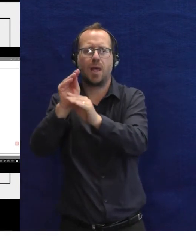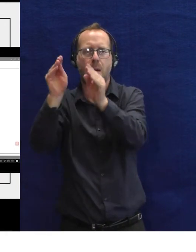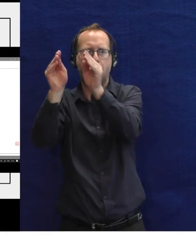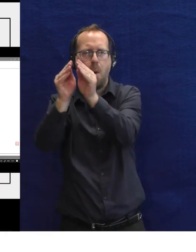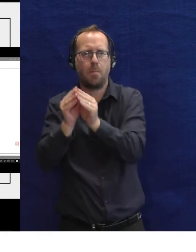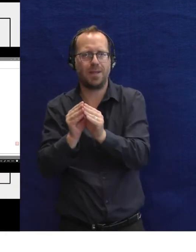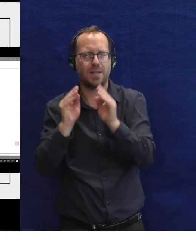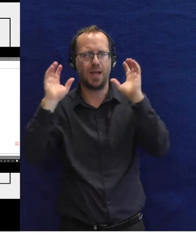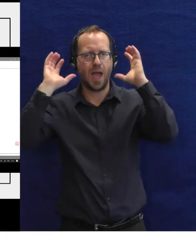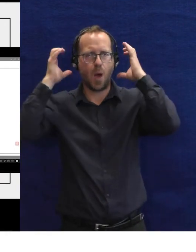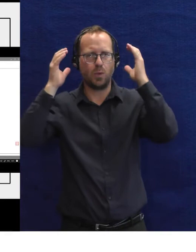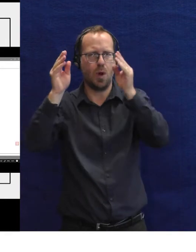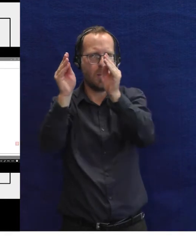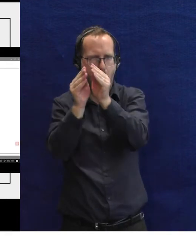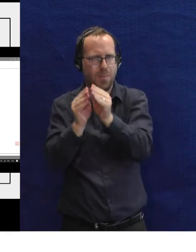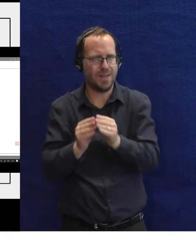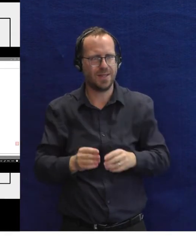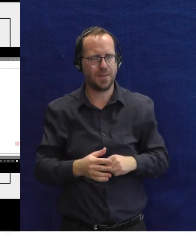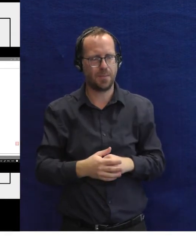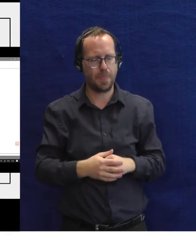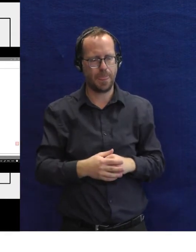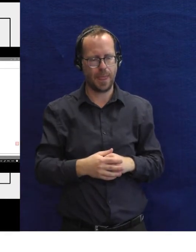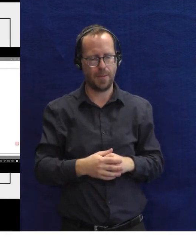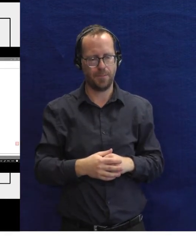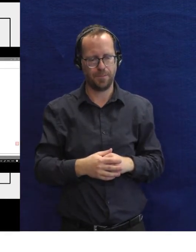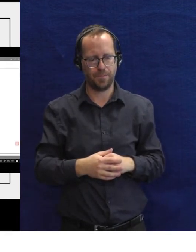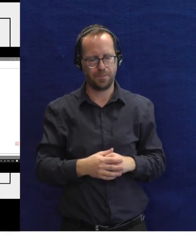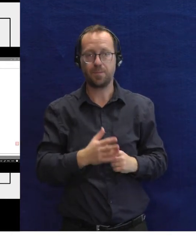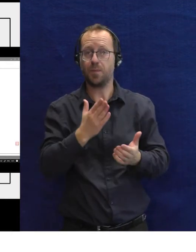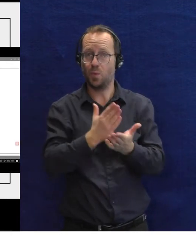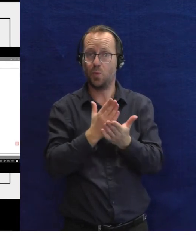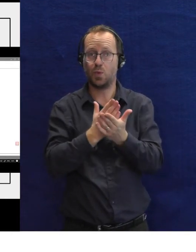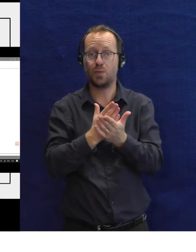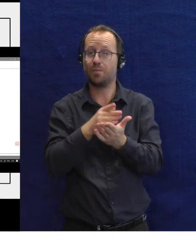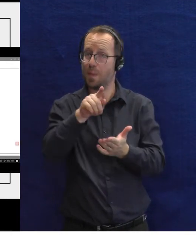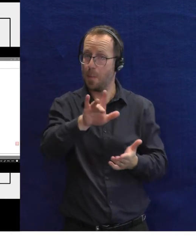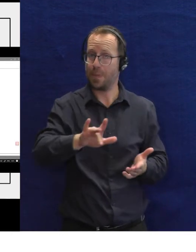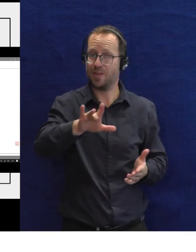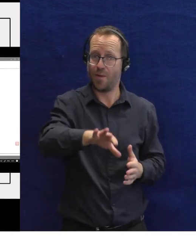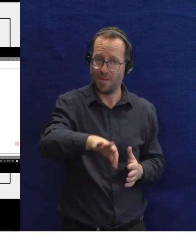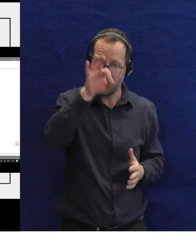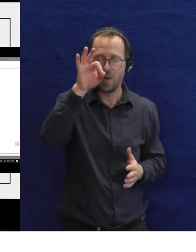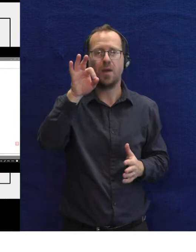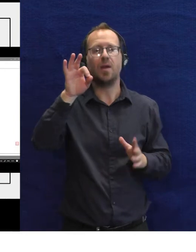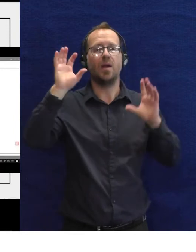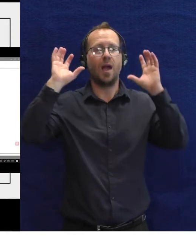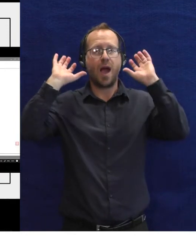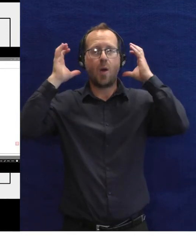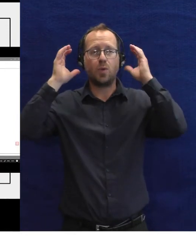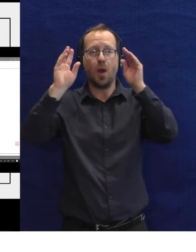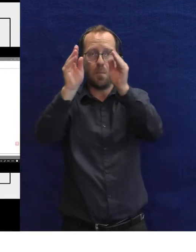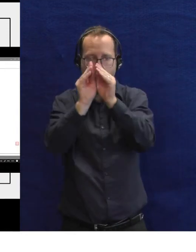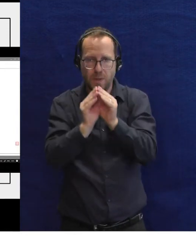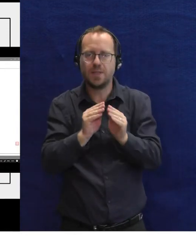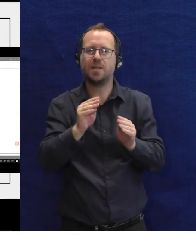add a description you have three possibilities. The before mentioned synthesizer, so you can use, simply you type